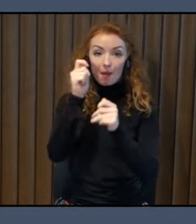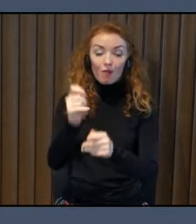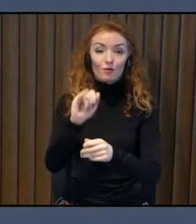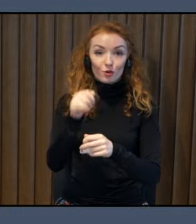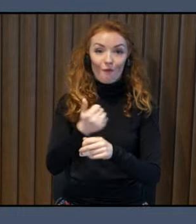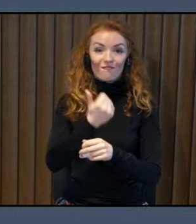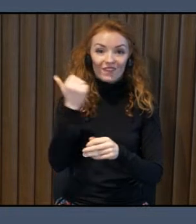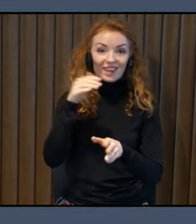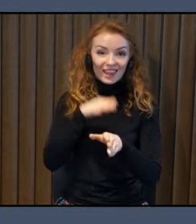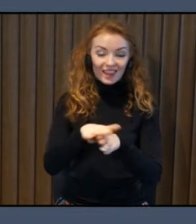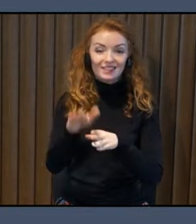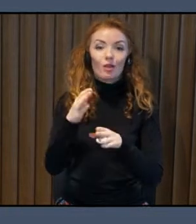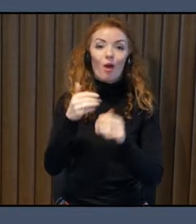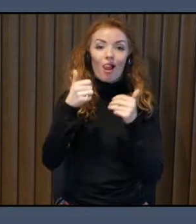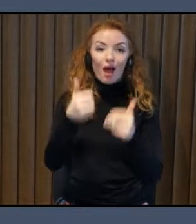the